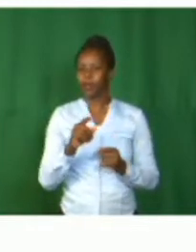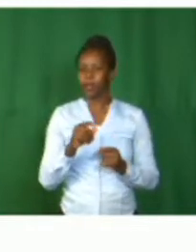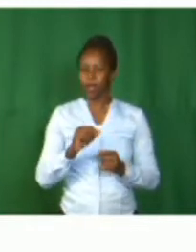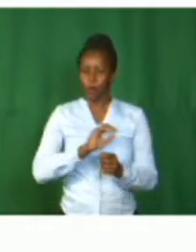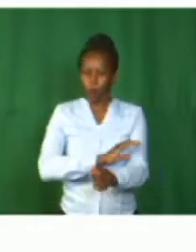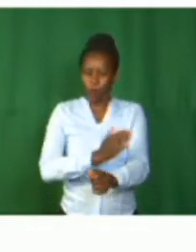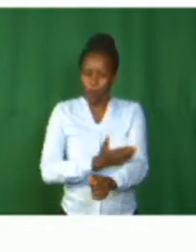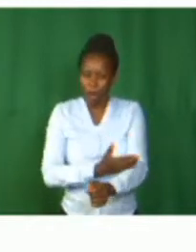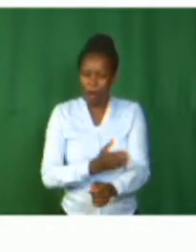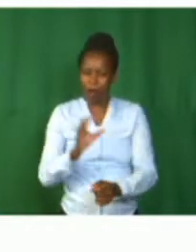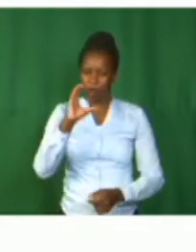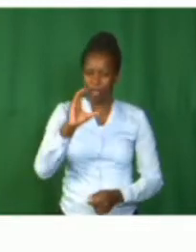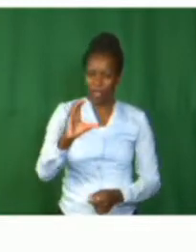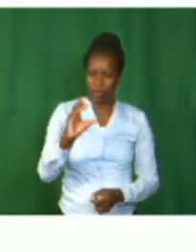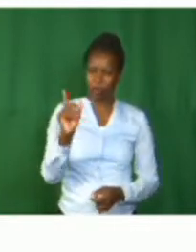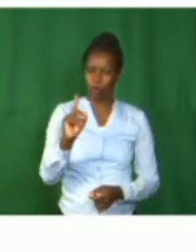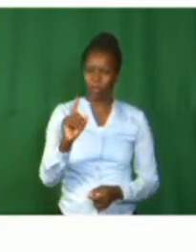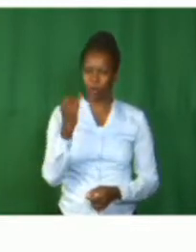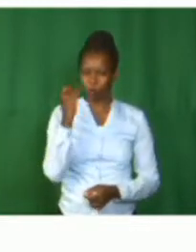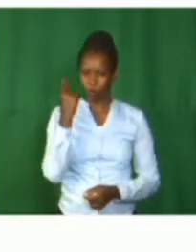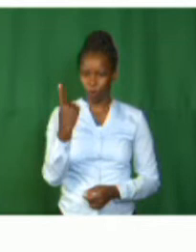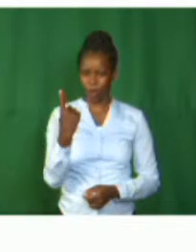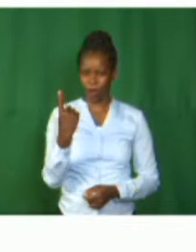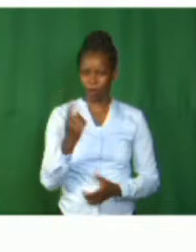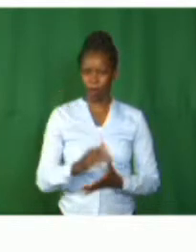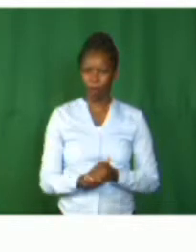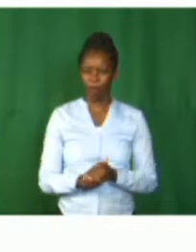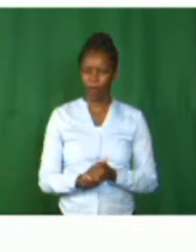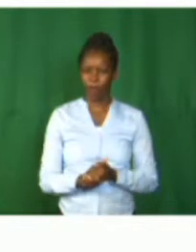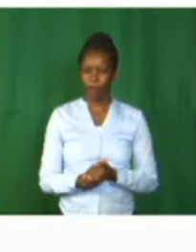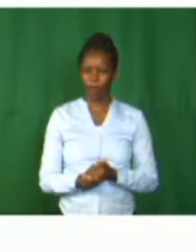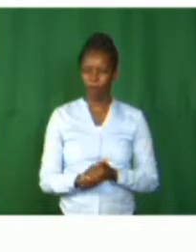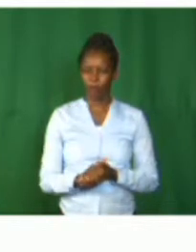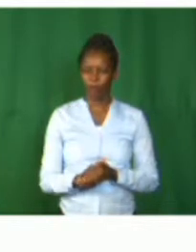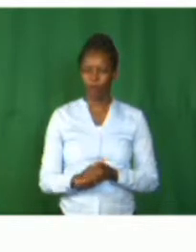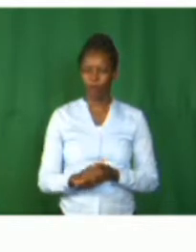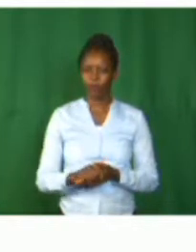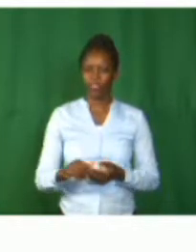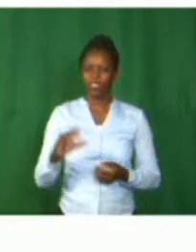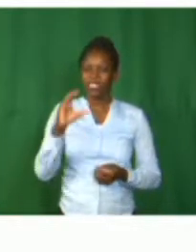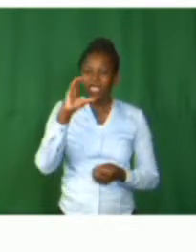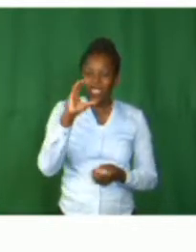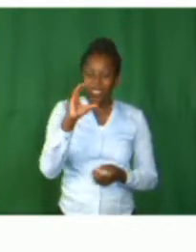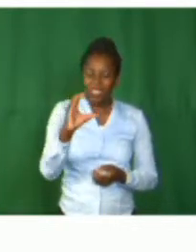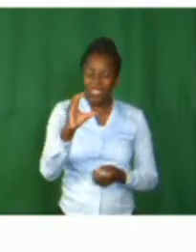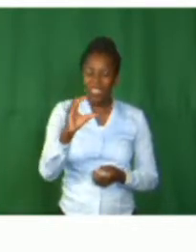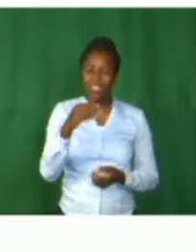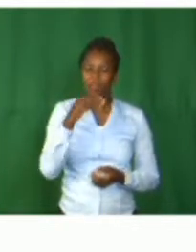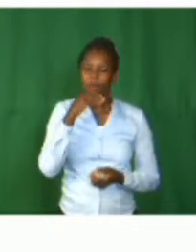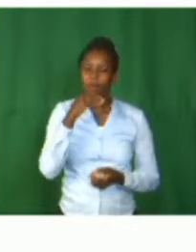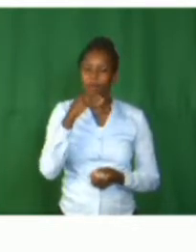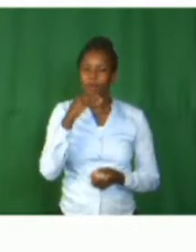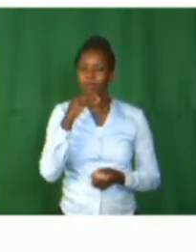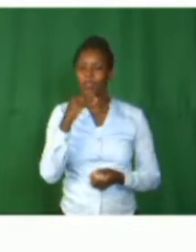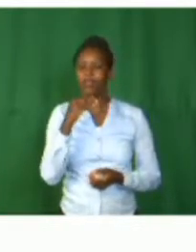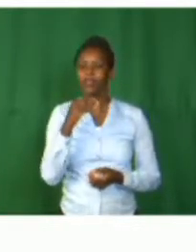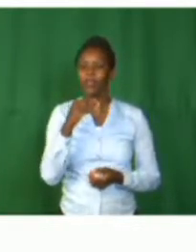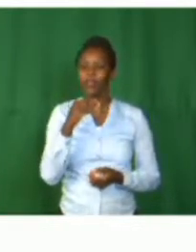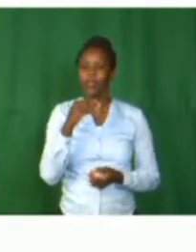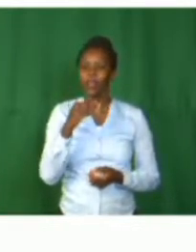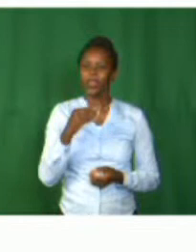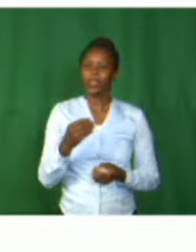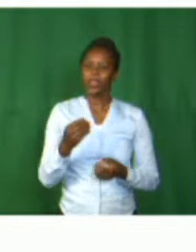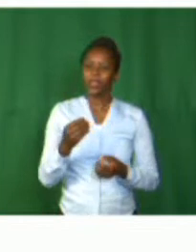x is 1. And also now the c represents now what you call the constant term, which is what?